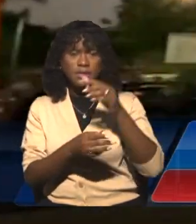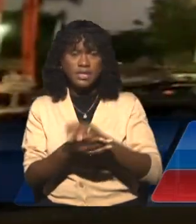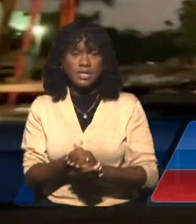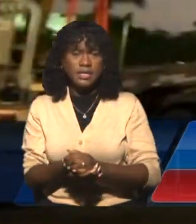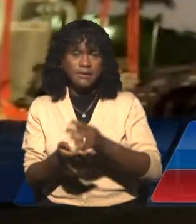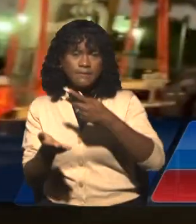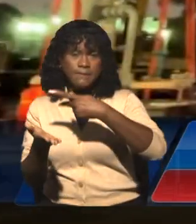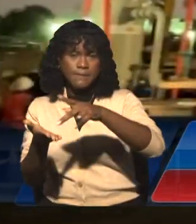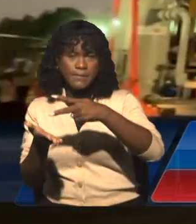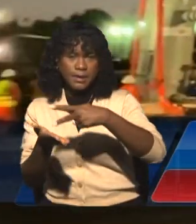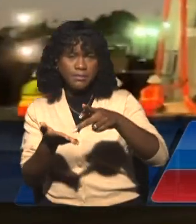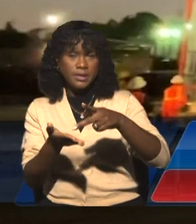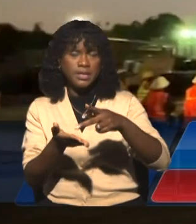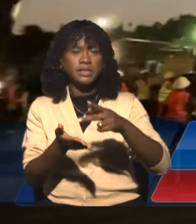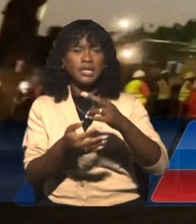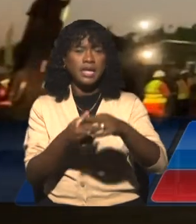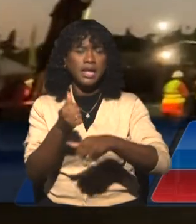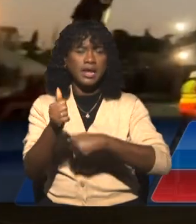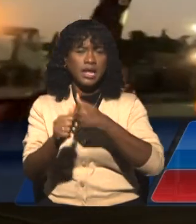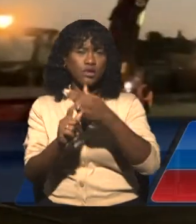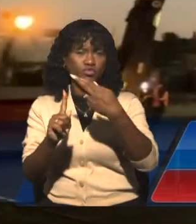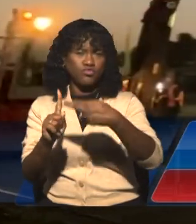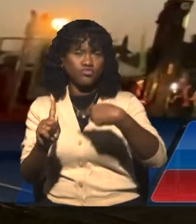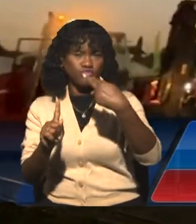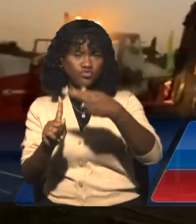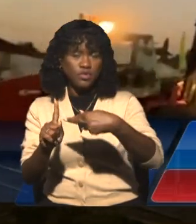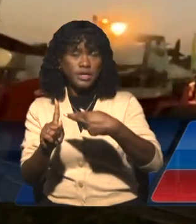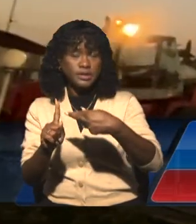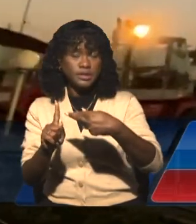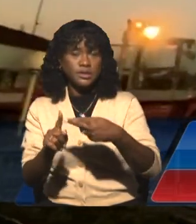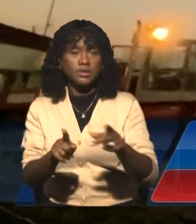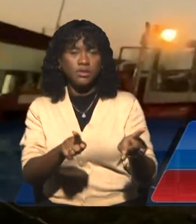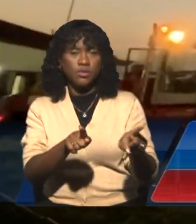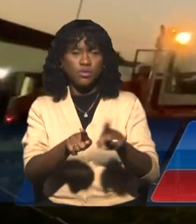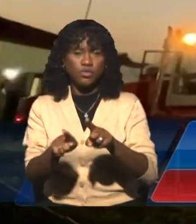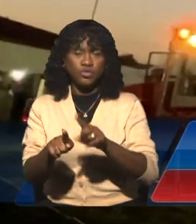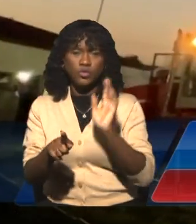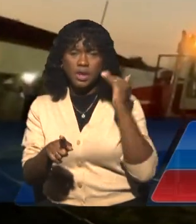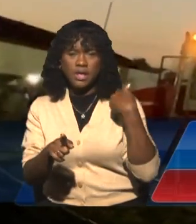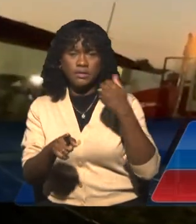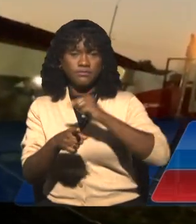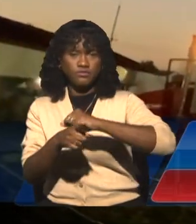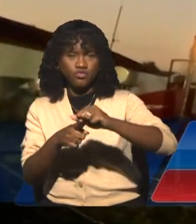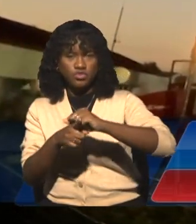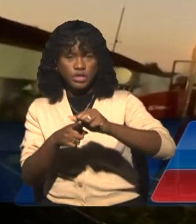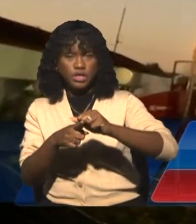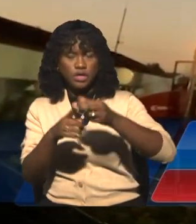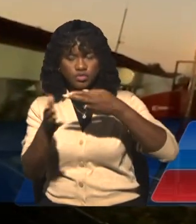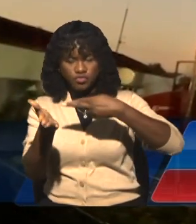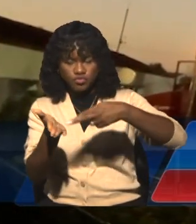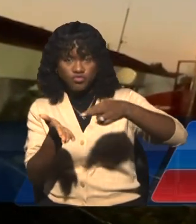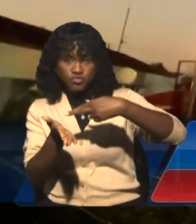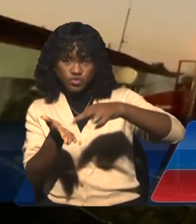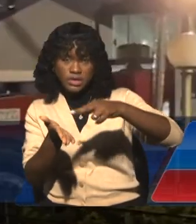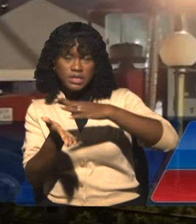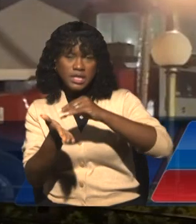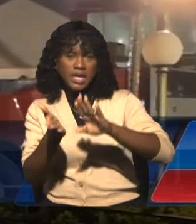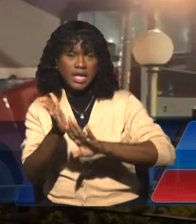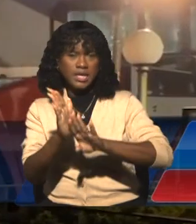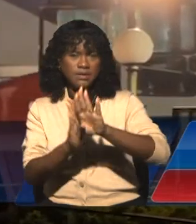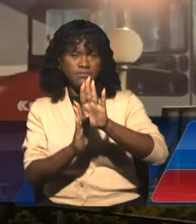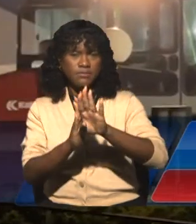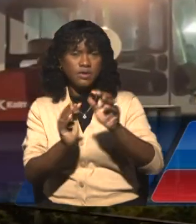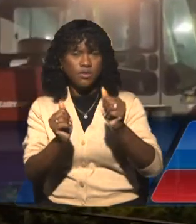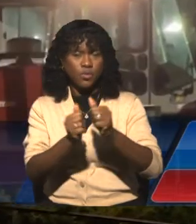minimum payments, and annual surface rent. Provisions have also been made for training and research and development contributions, along